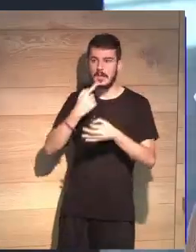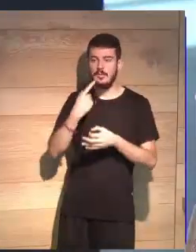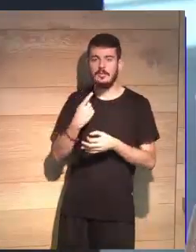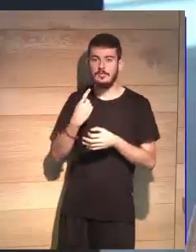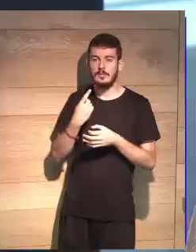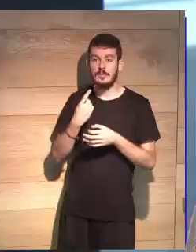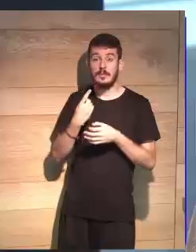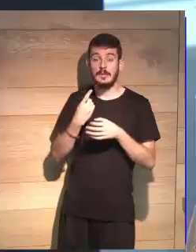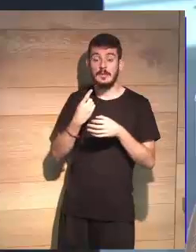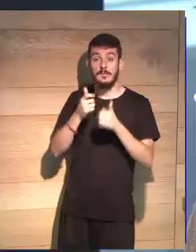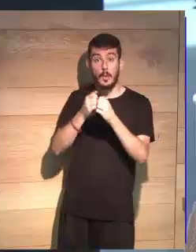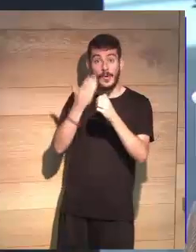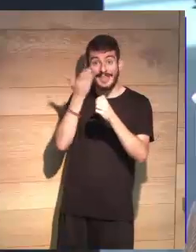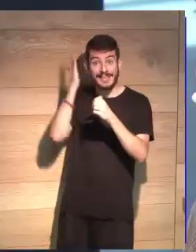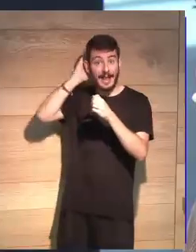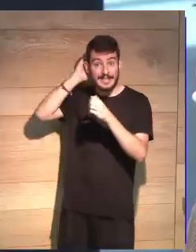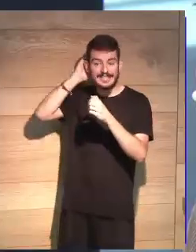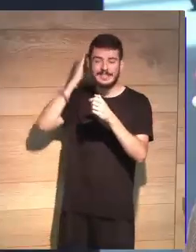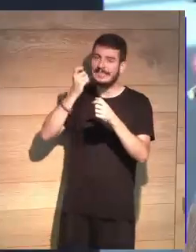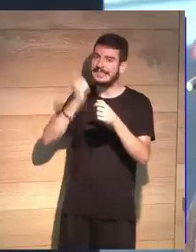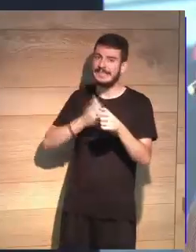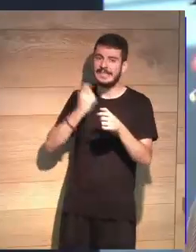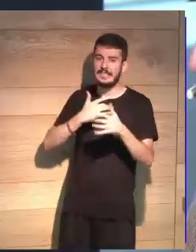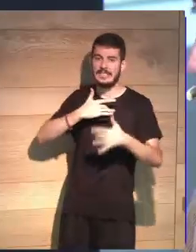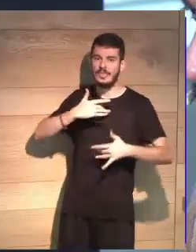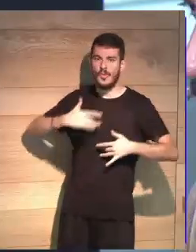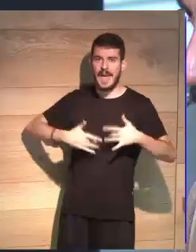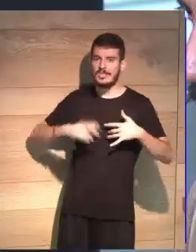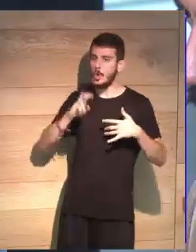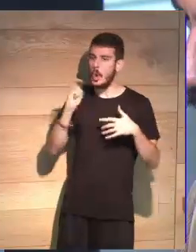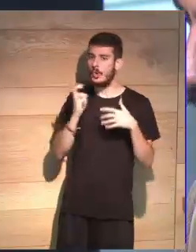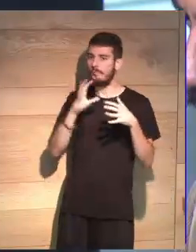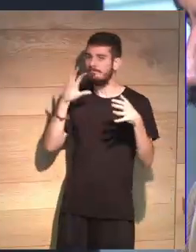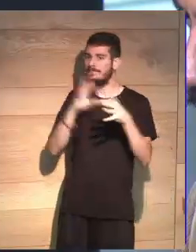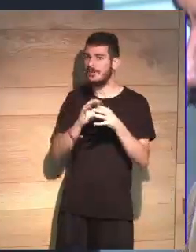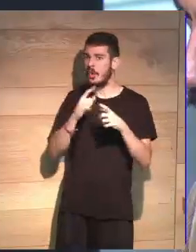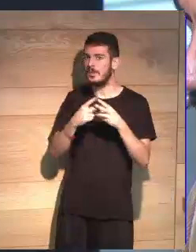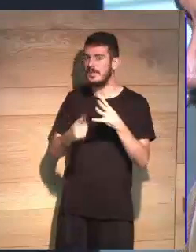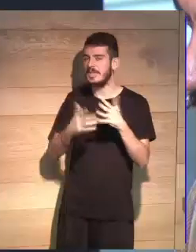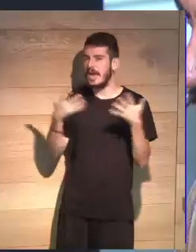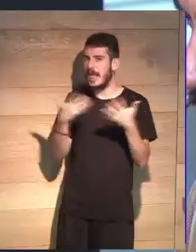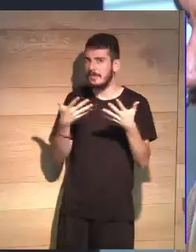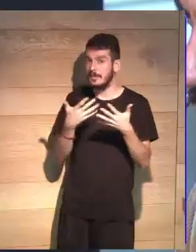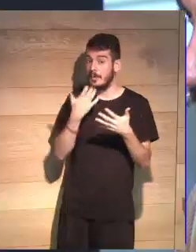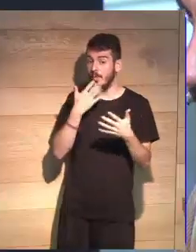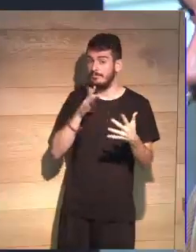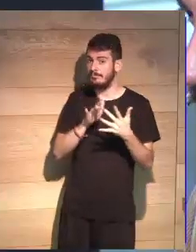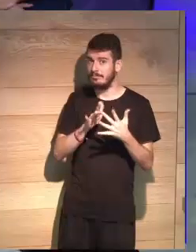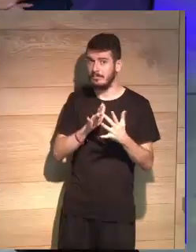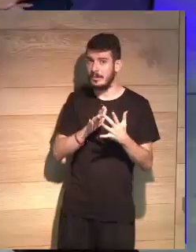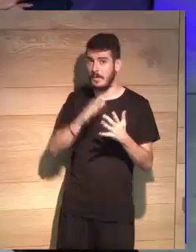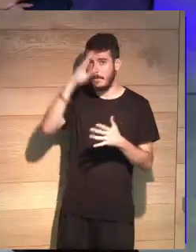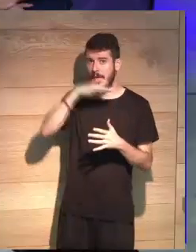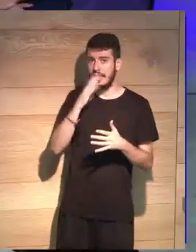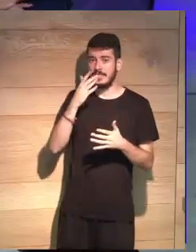is about speaking. Anyway, behind this video gaming, there